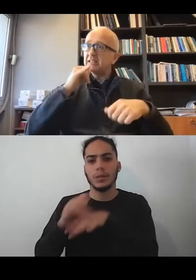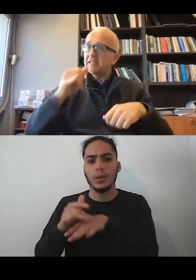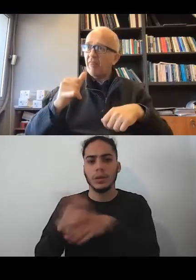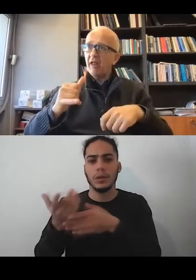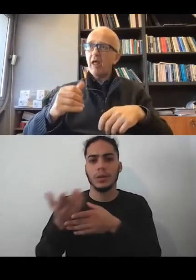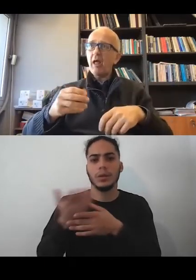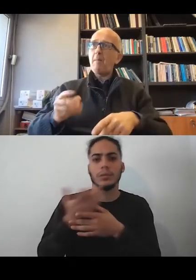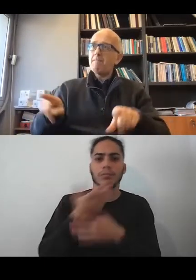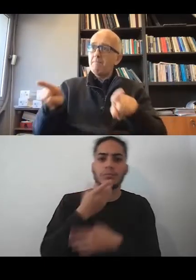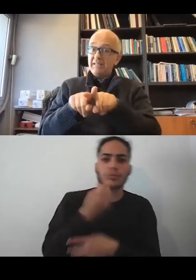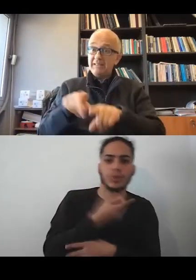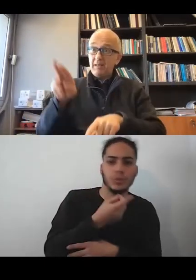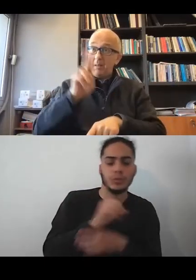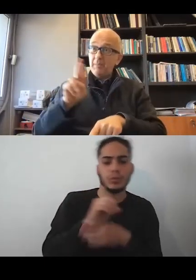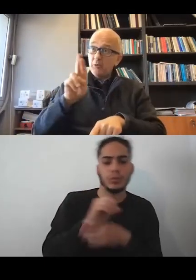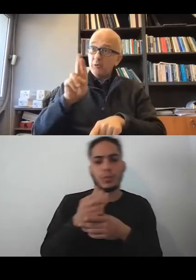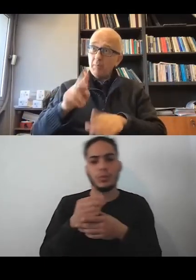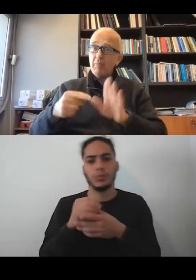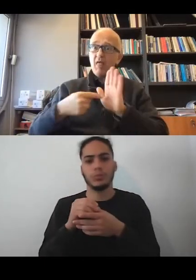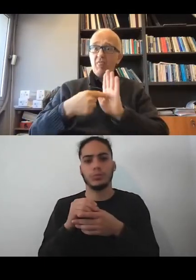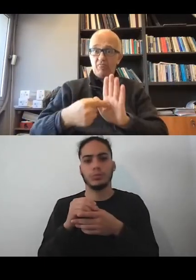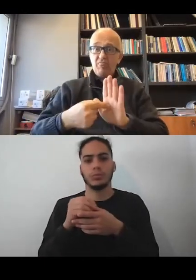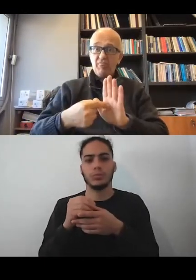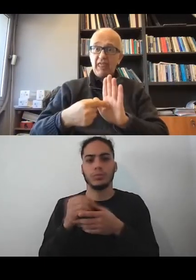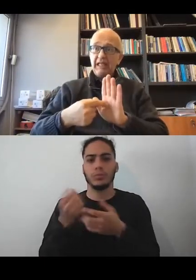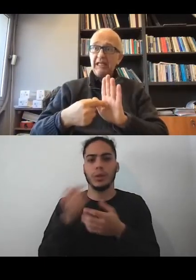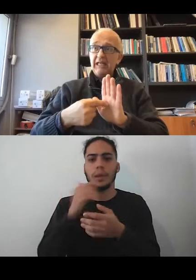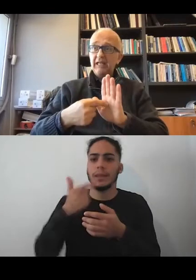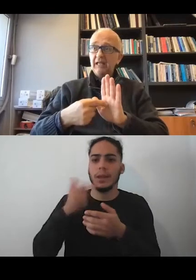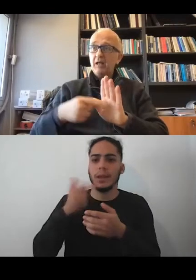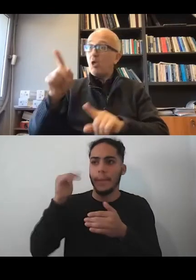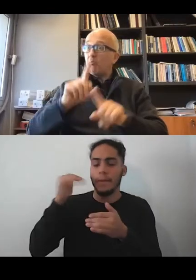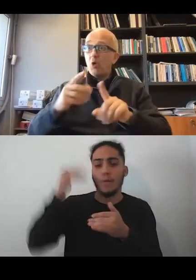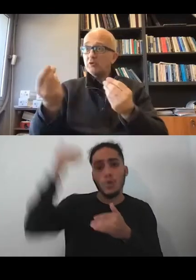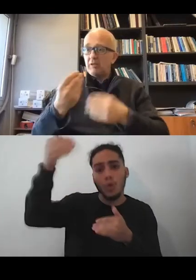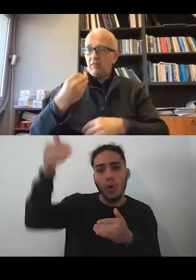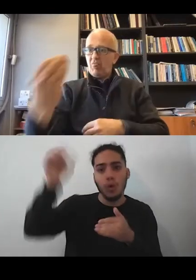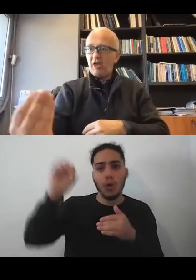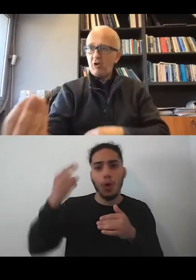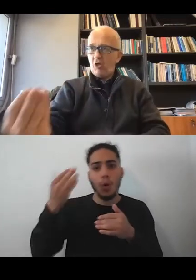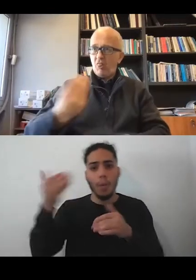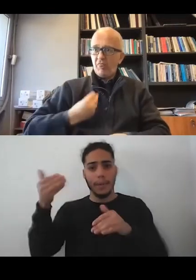or plurals or past tense or future tense.